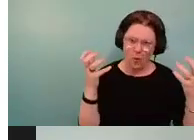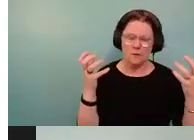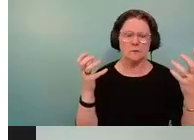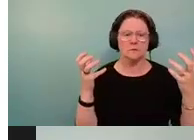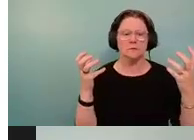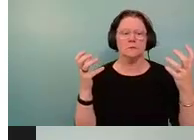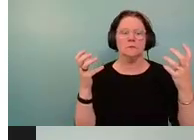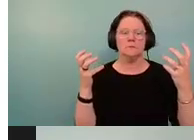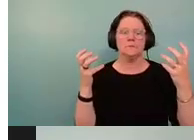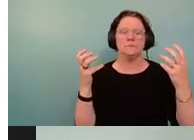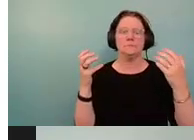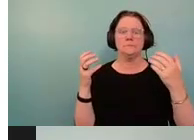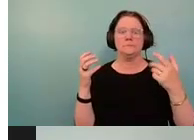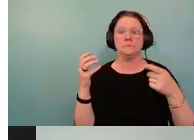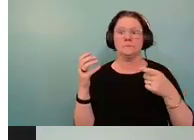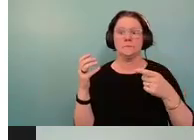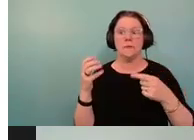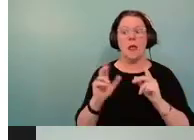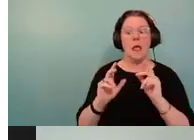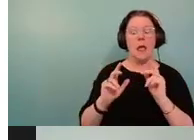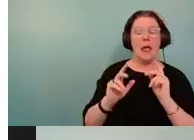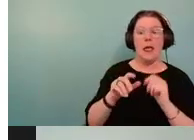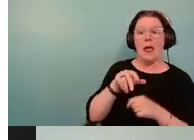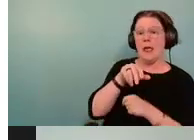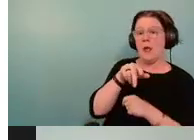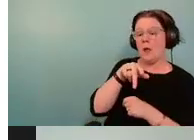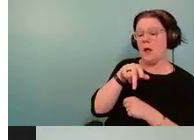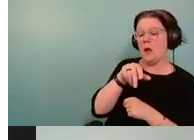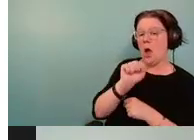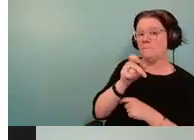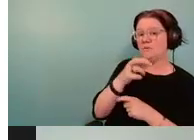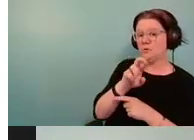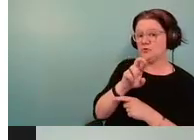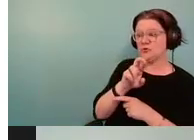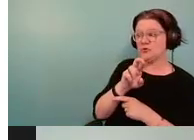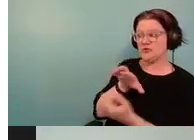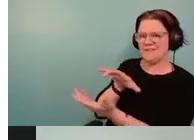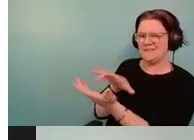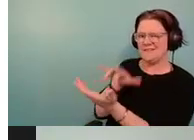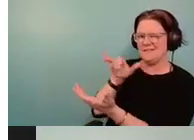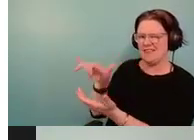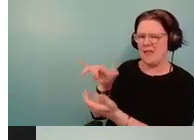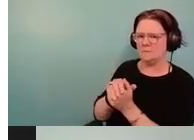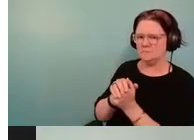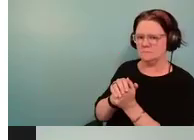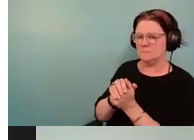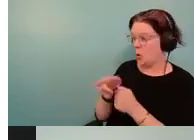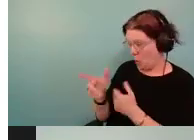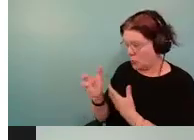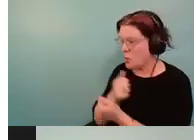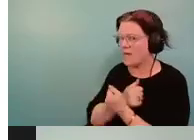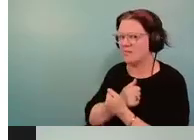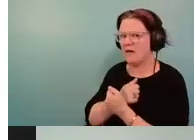And part of what perpetrators do, abusers do, is they play on that affection. They play on